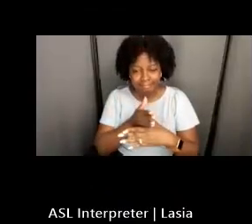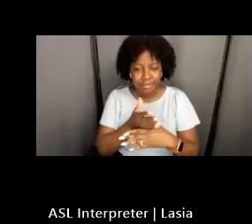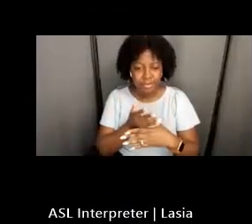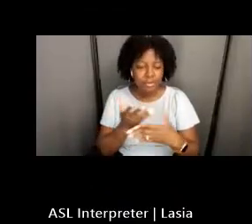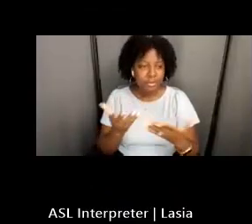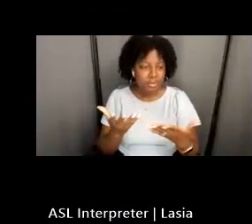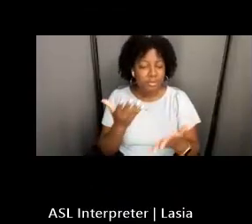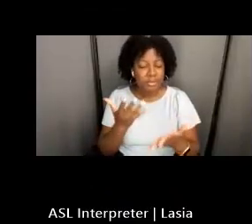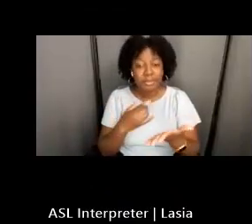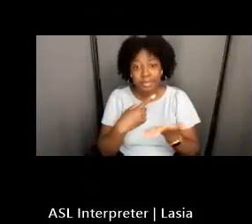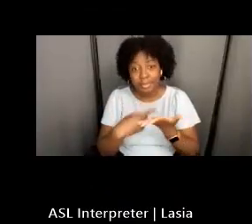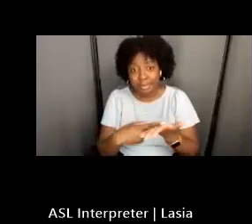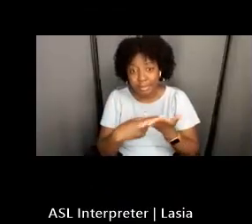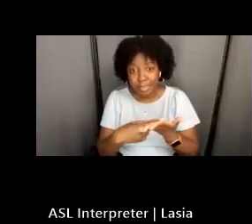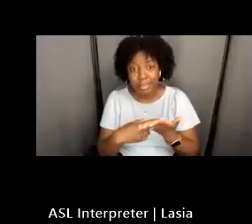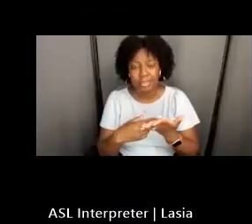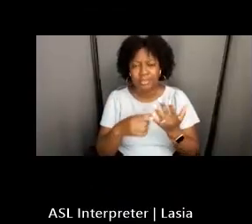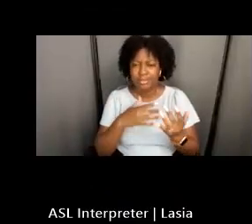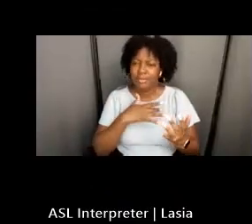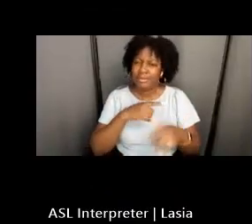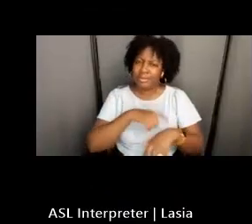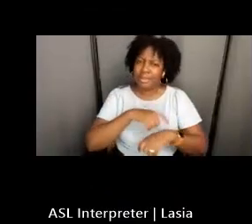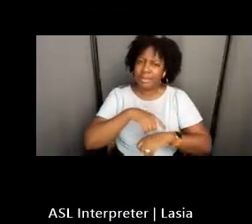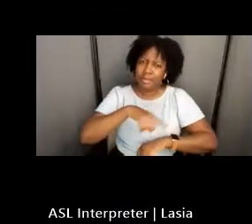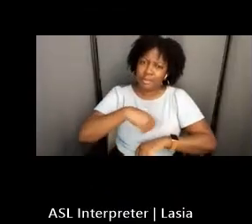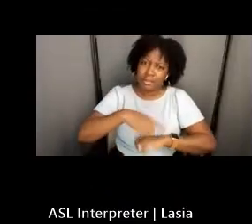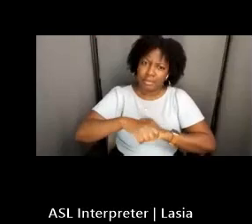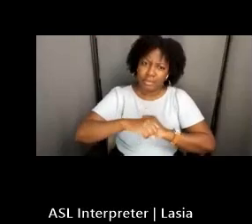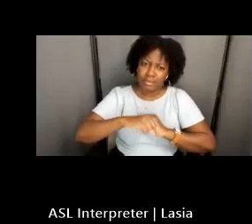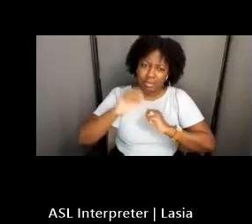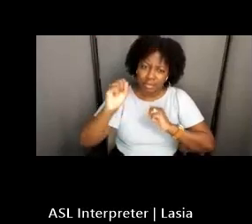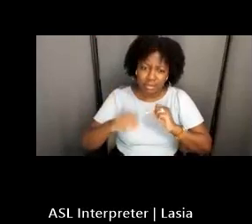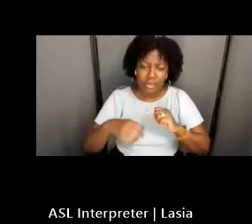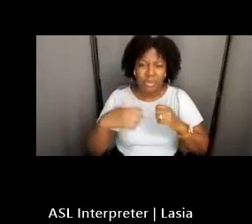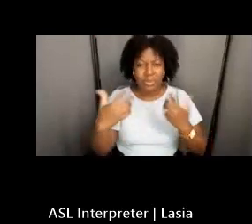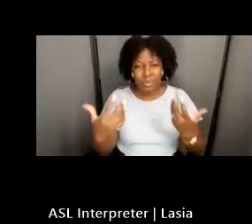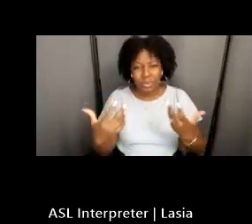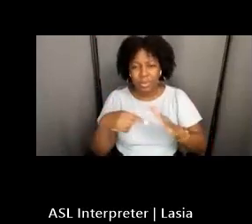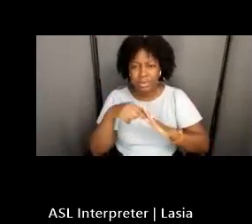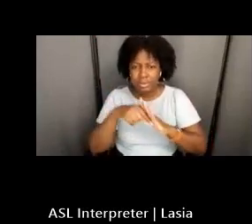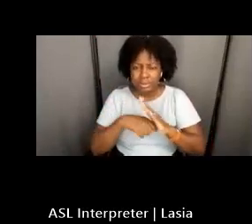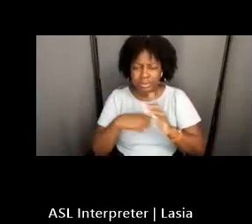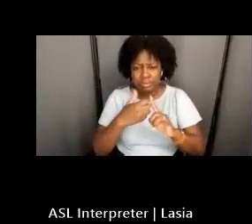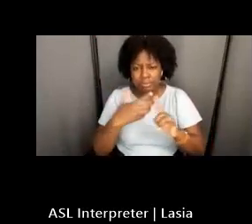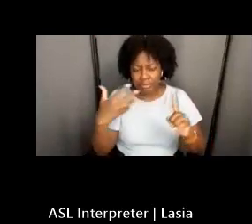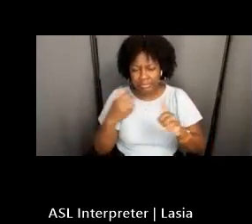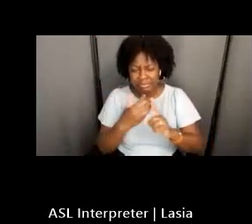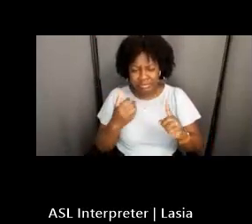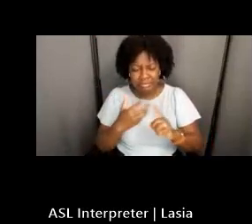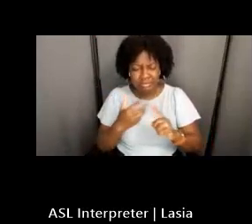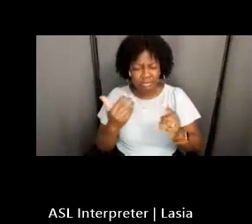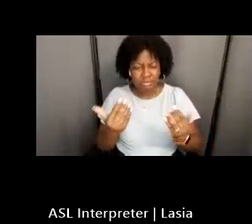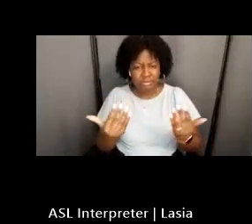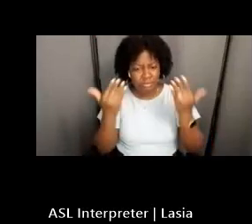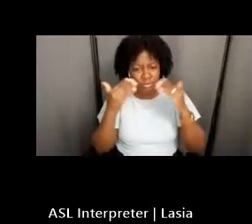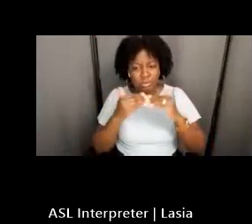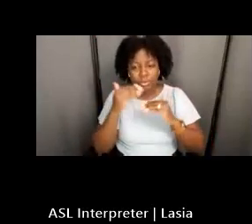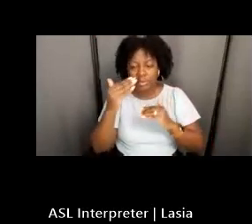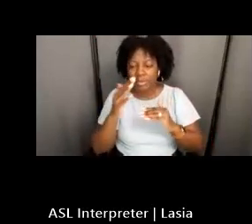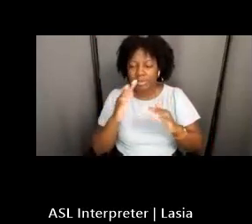goes long or weedy, really deep into the methods or minutiae, you know, please step in, focusing back on the key